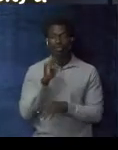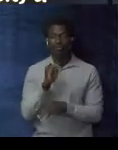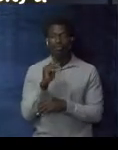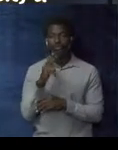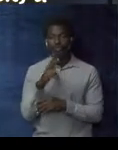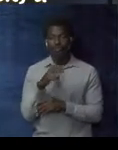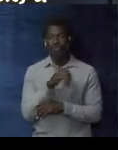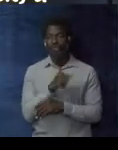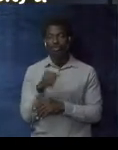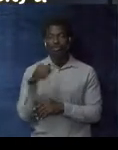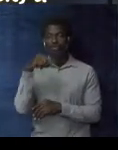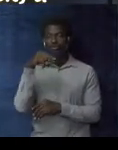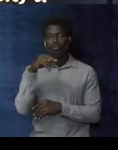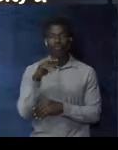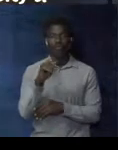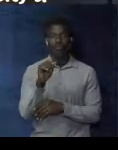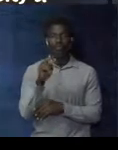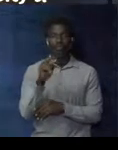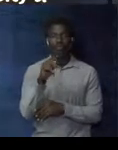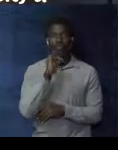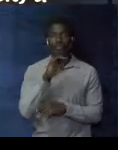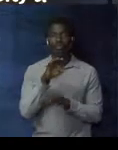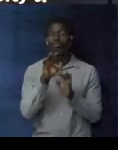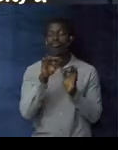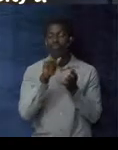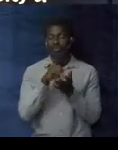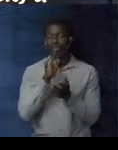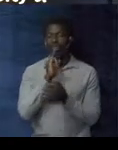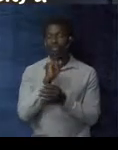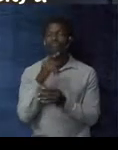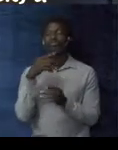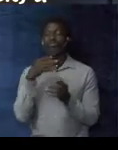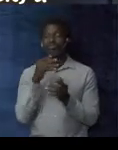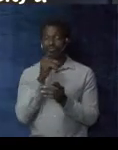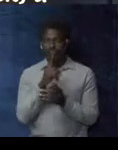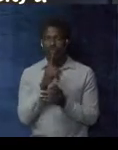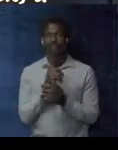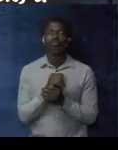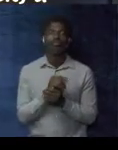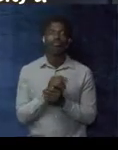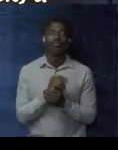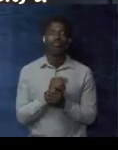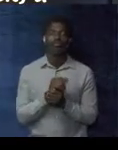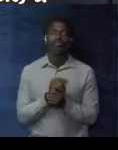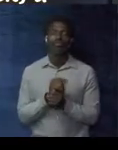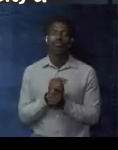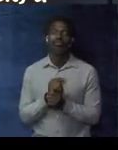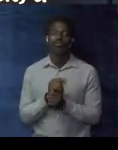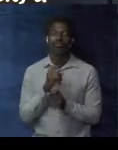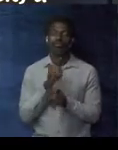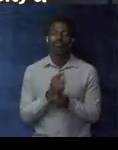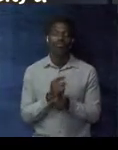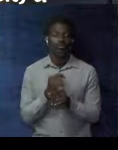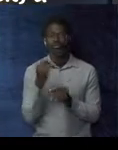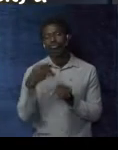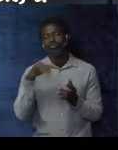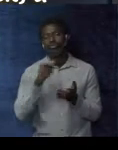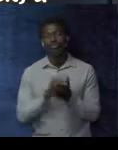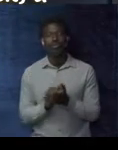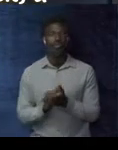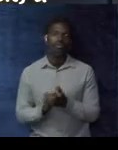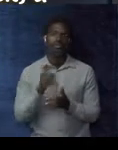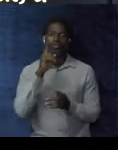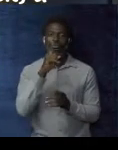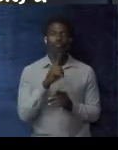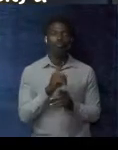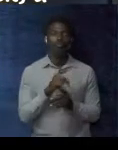is 3 o'clock, a quadrant is formed. That is true, because I just drew that in the previous slide. One vertical